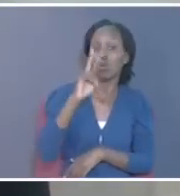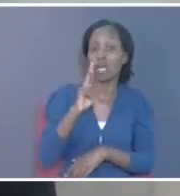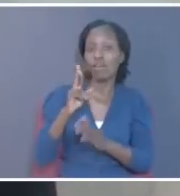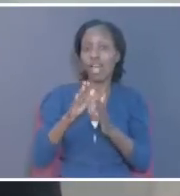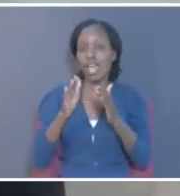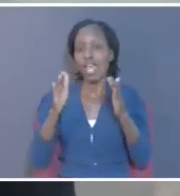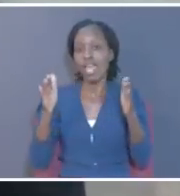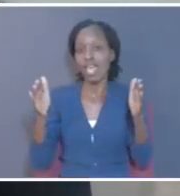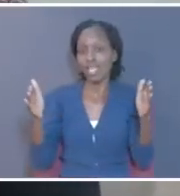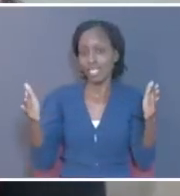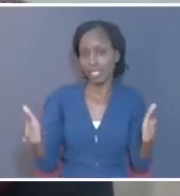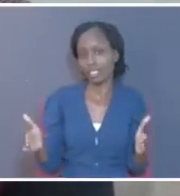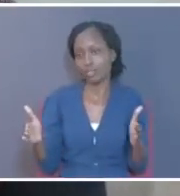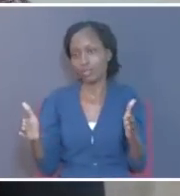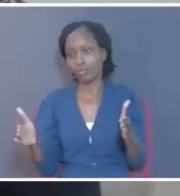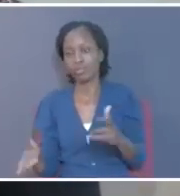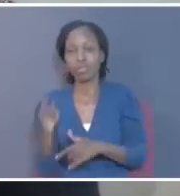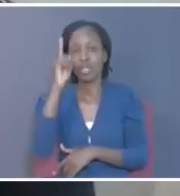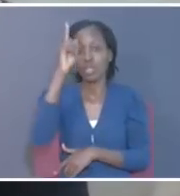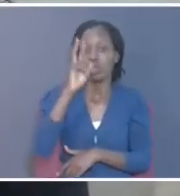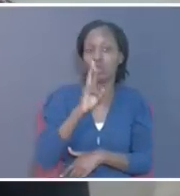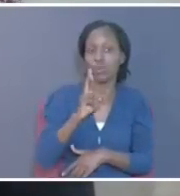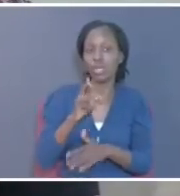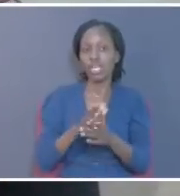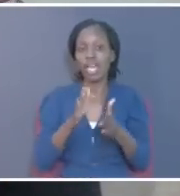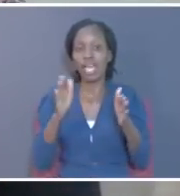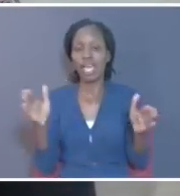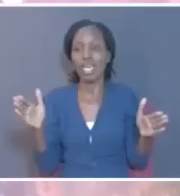You are great. You are great.